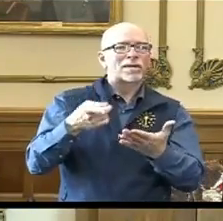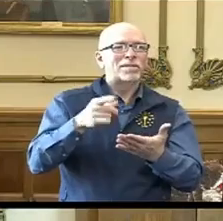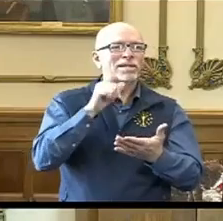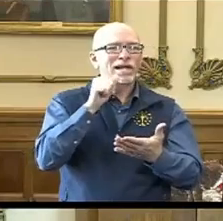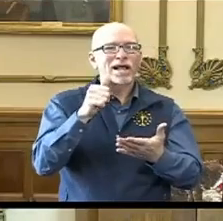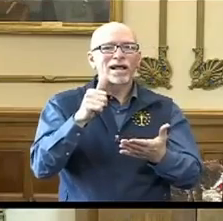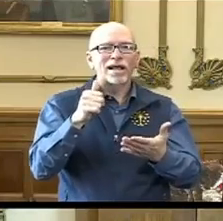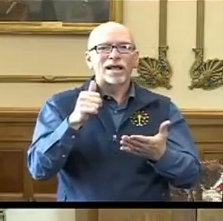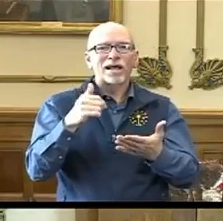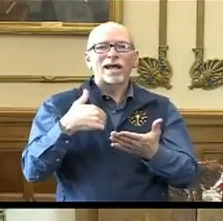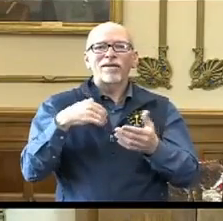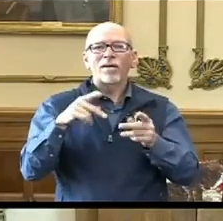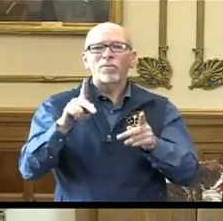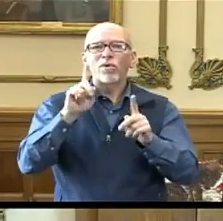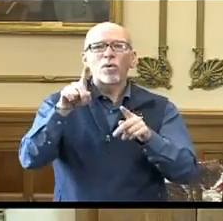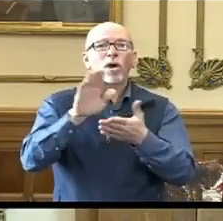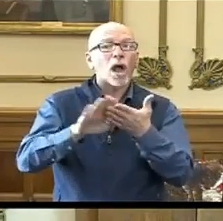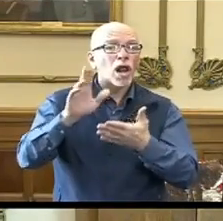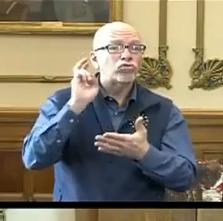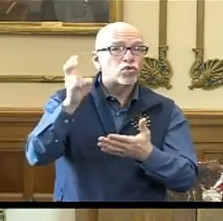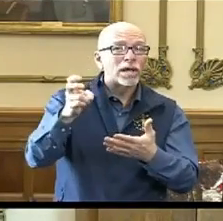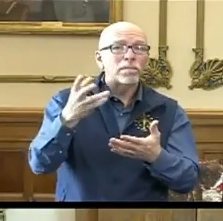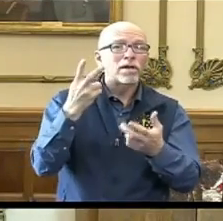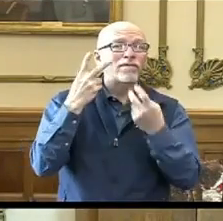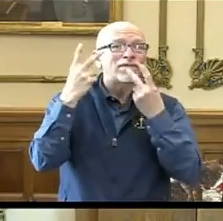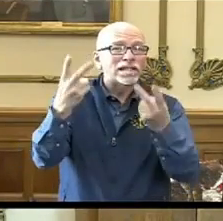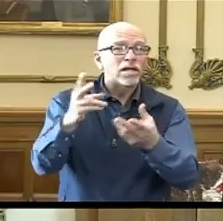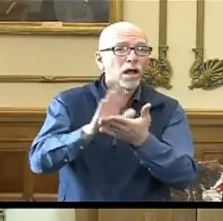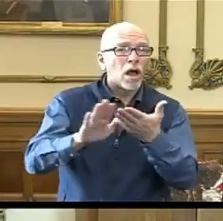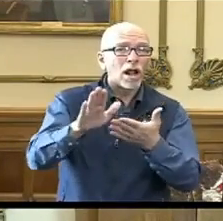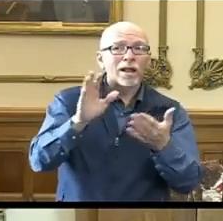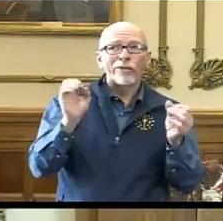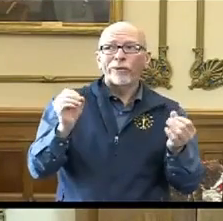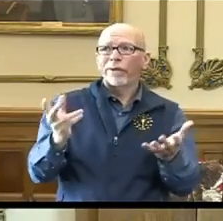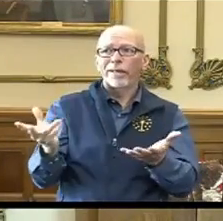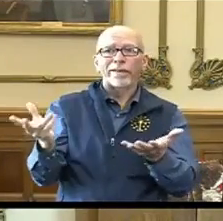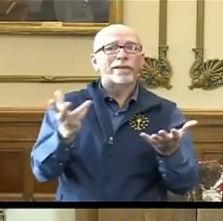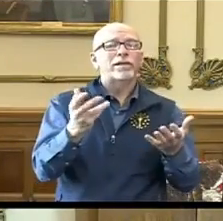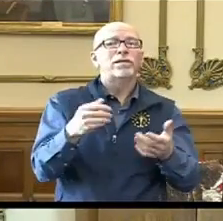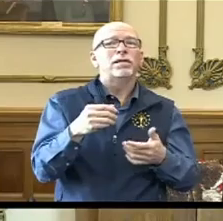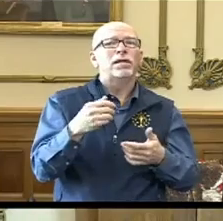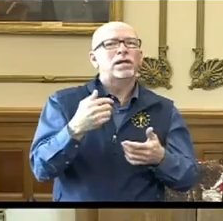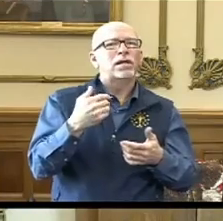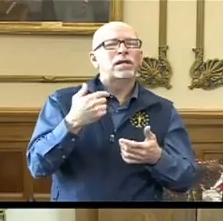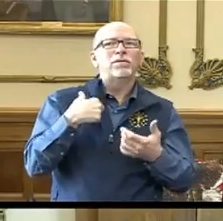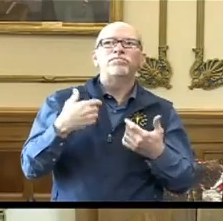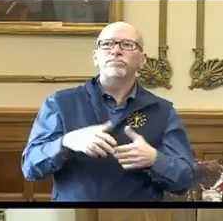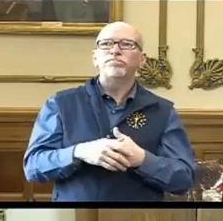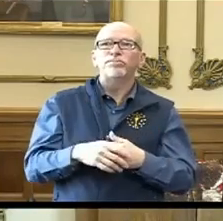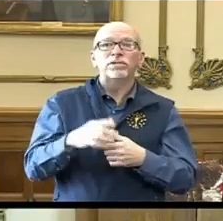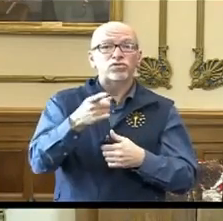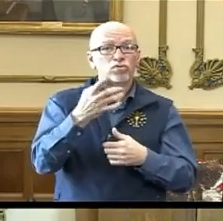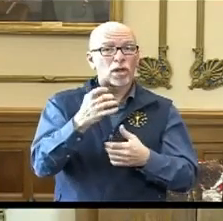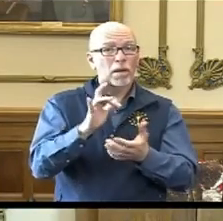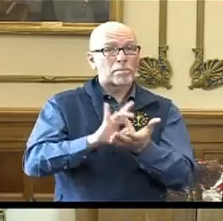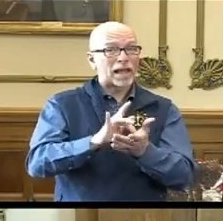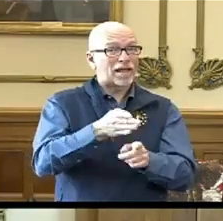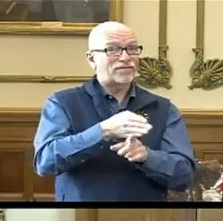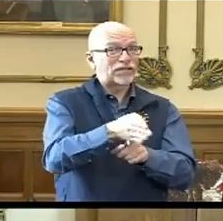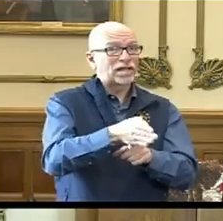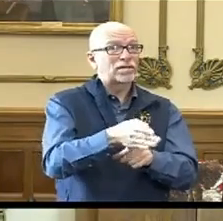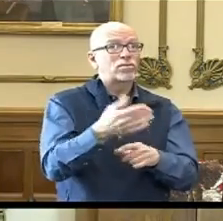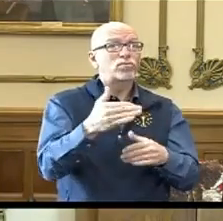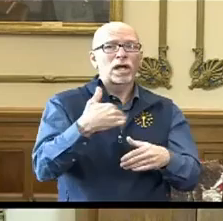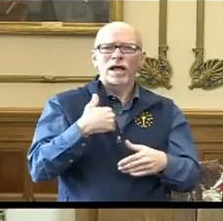go for college trips and everything to visit any place. Boy, if you're going to go in the medical field, there are